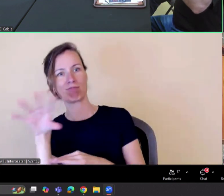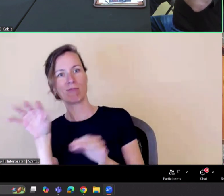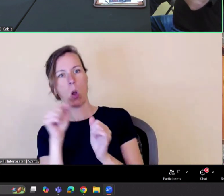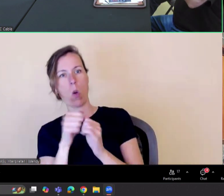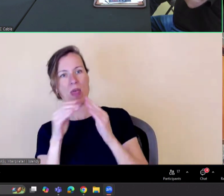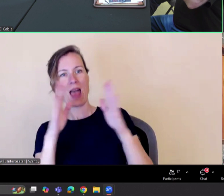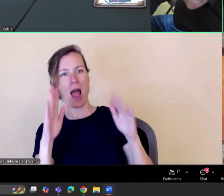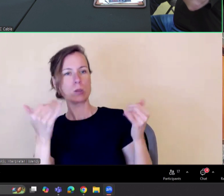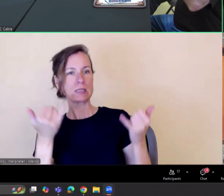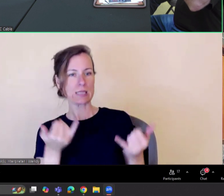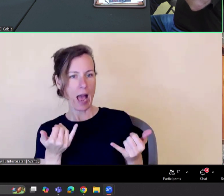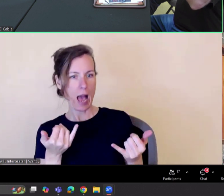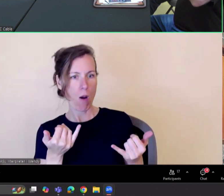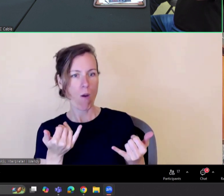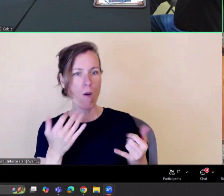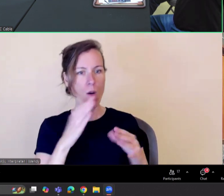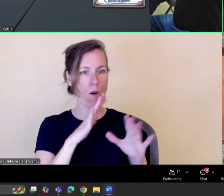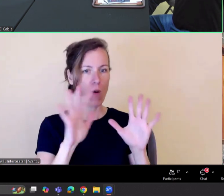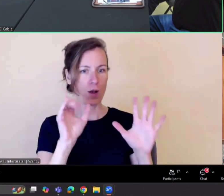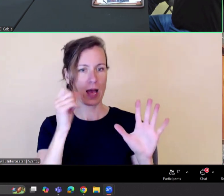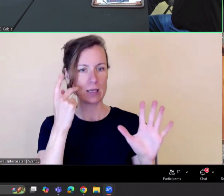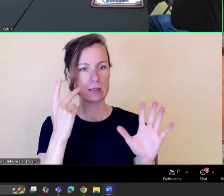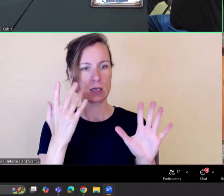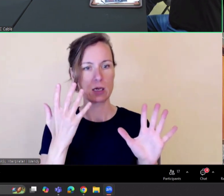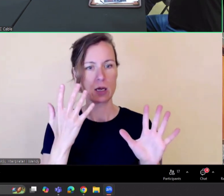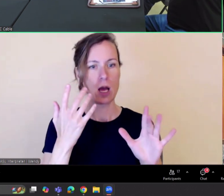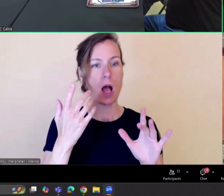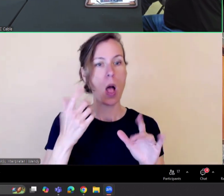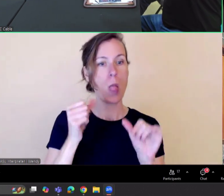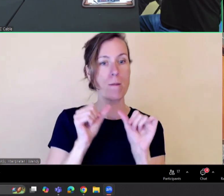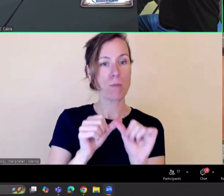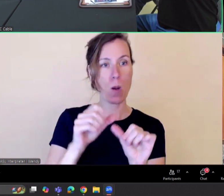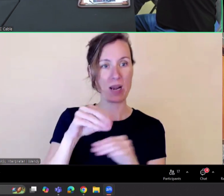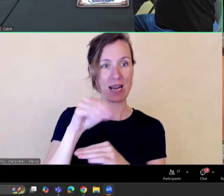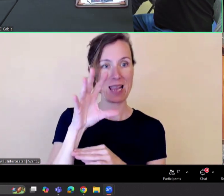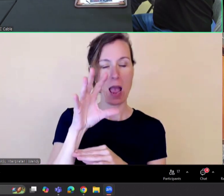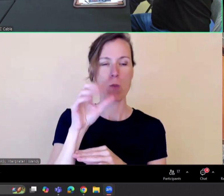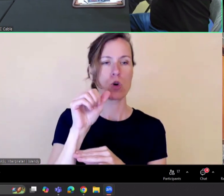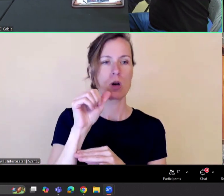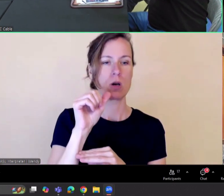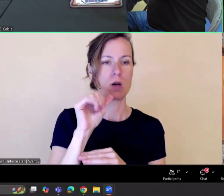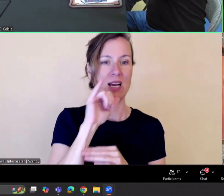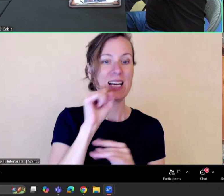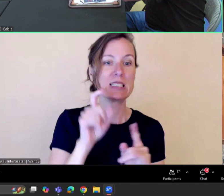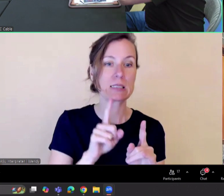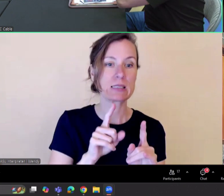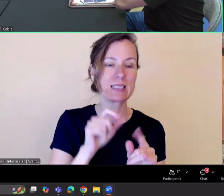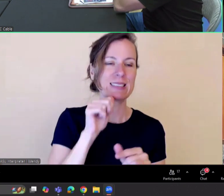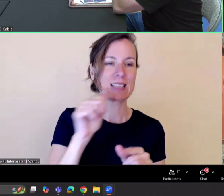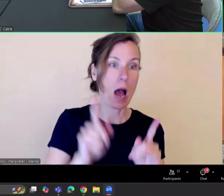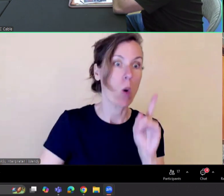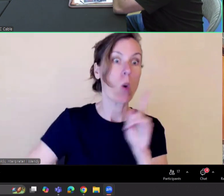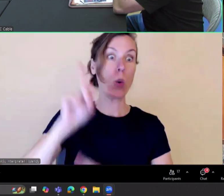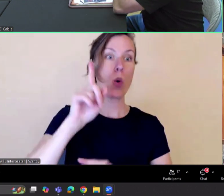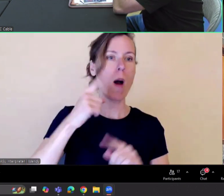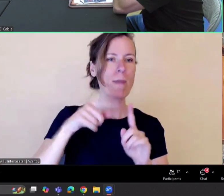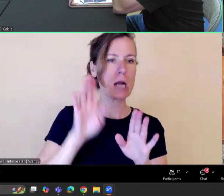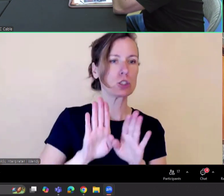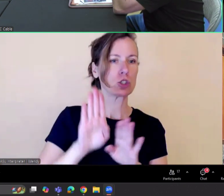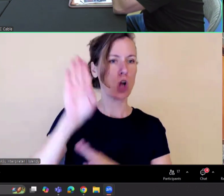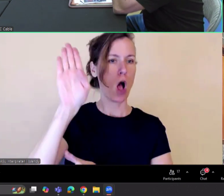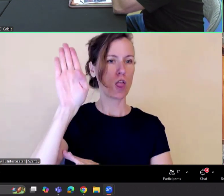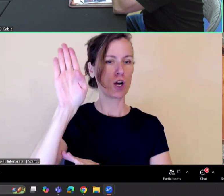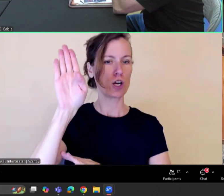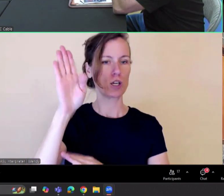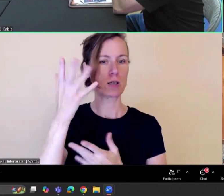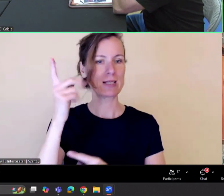while it's not super tall, it is taller and it's pointed directly more down at the road. So it just